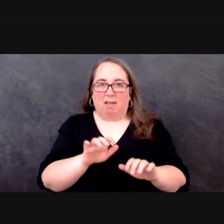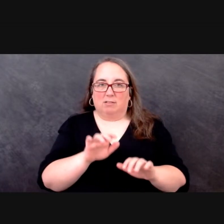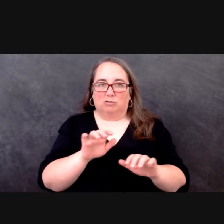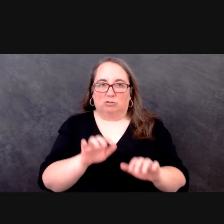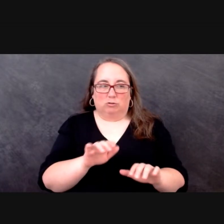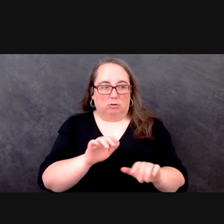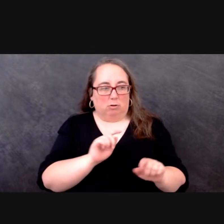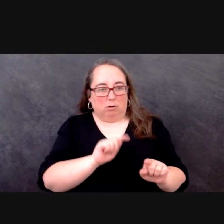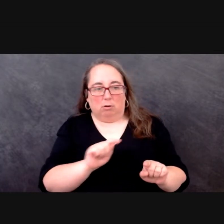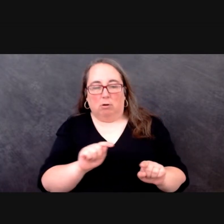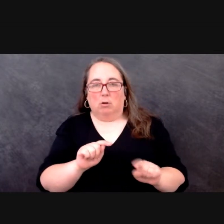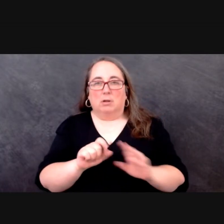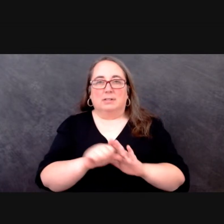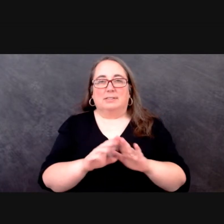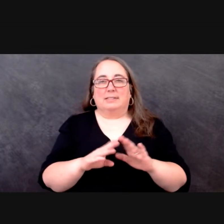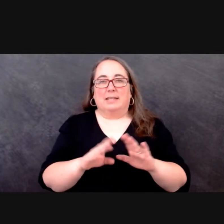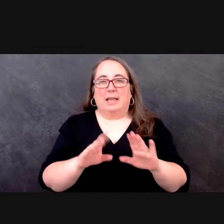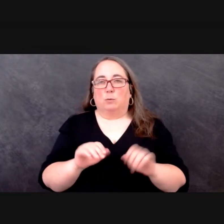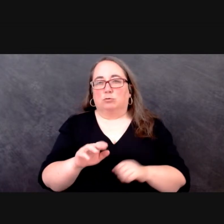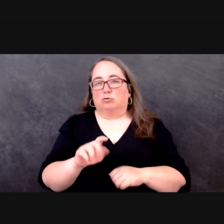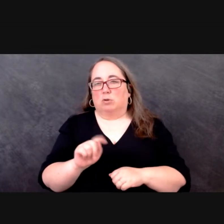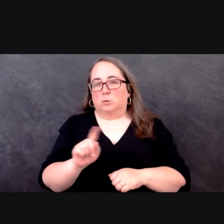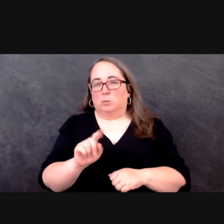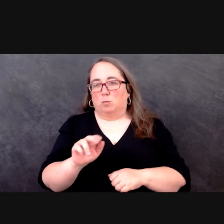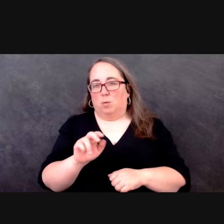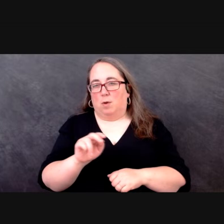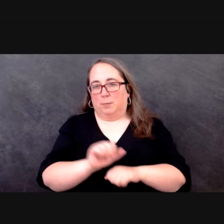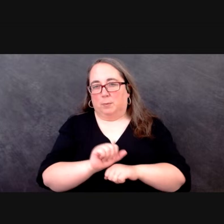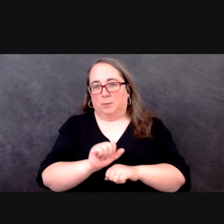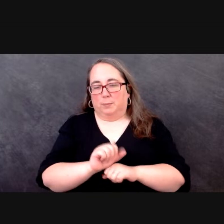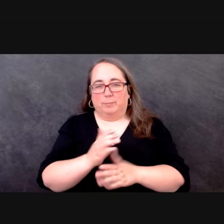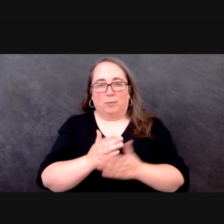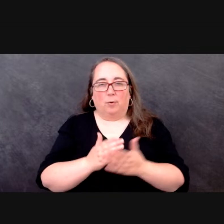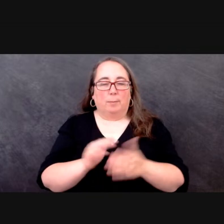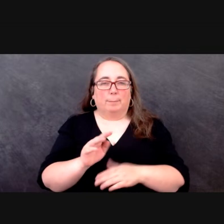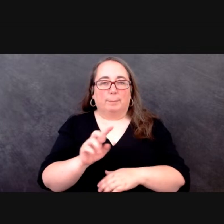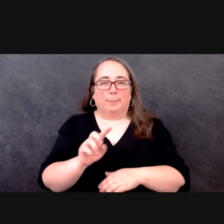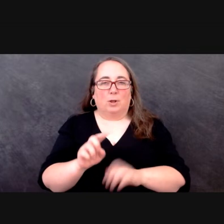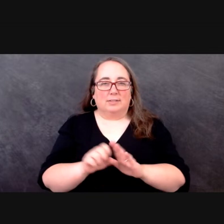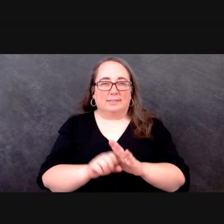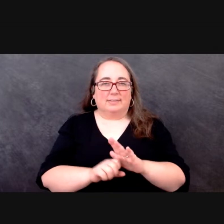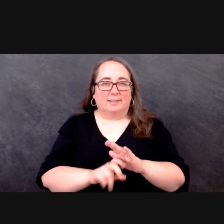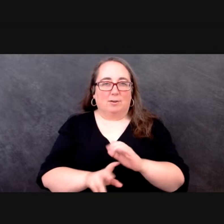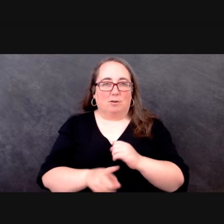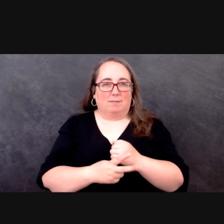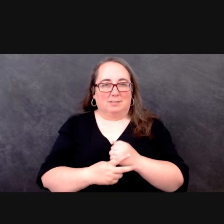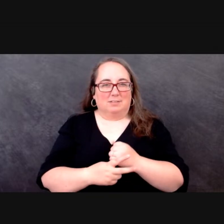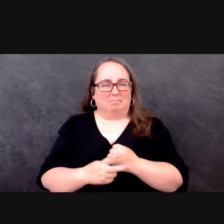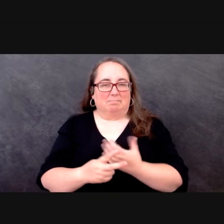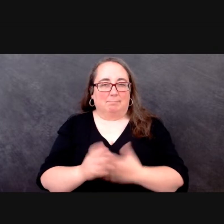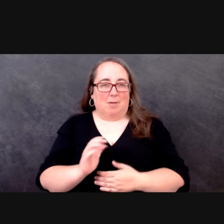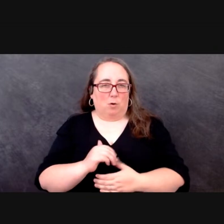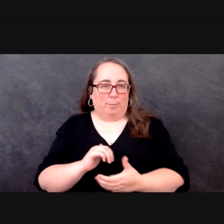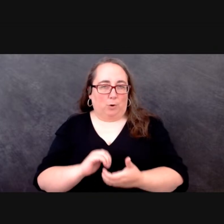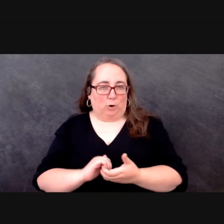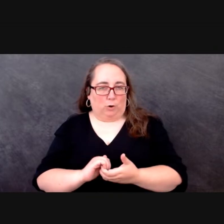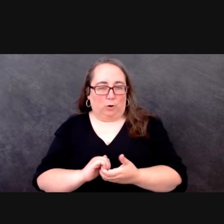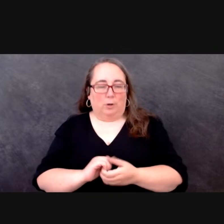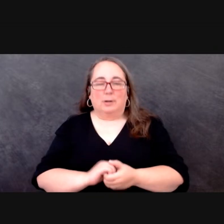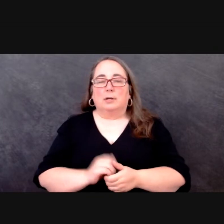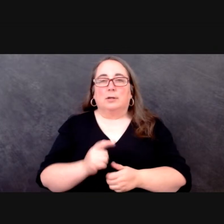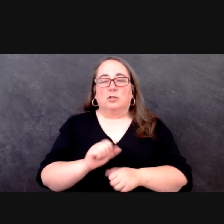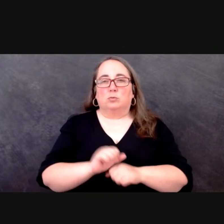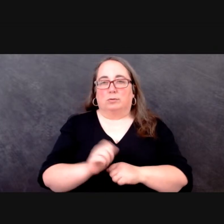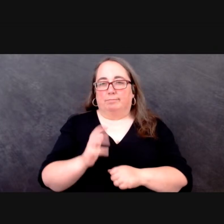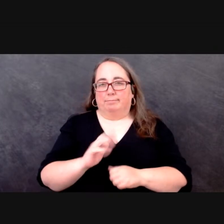House Trust, where Robin works, is also part of the Maryland State Archives, one of our partners. She has worked in the past